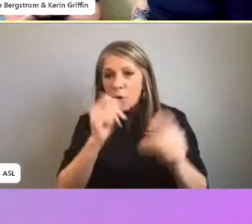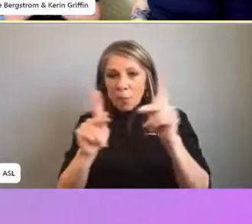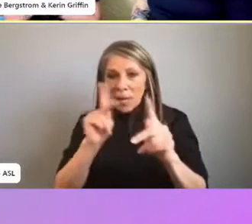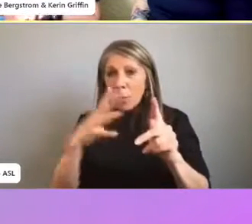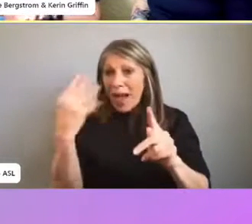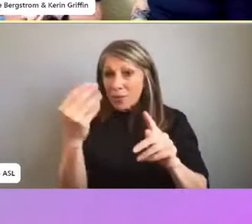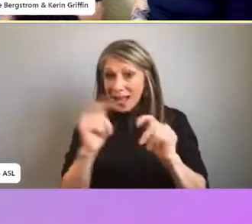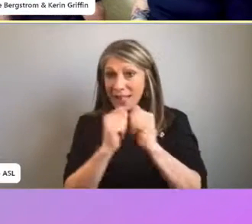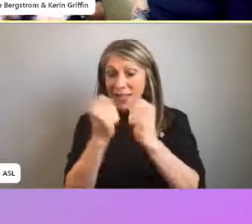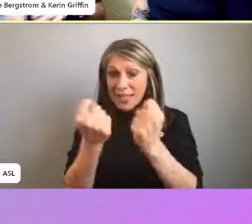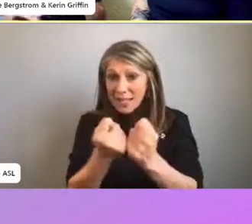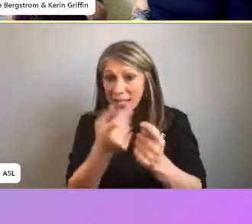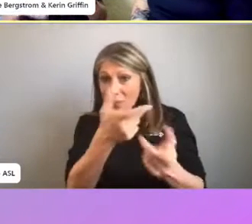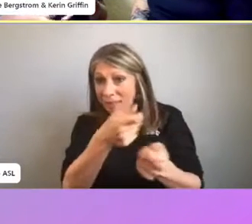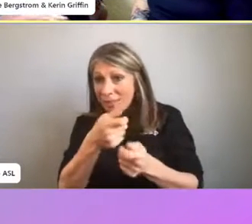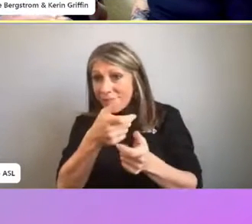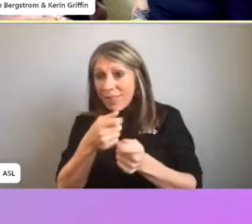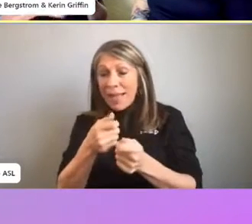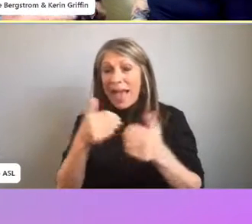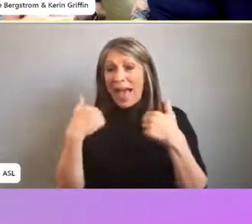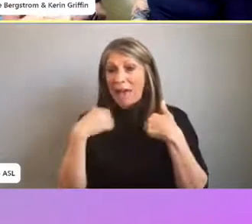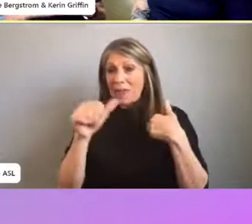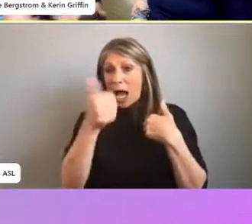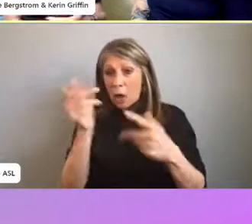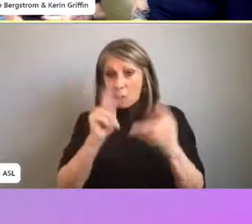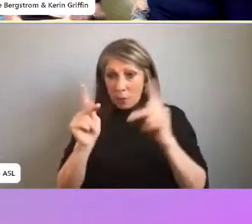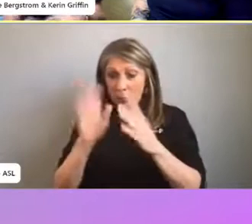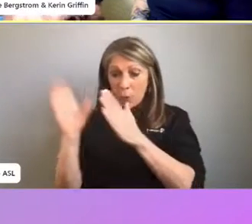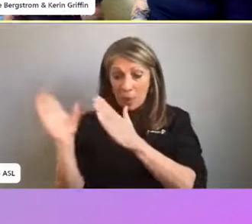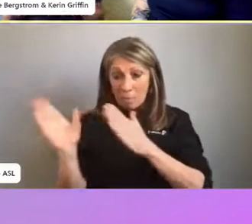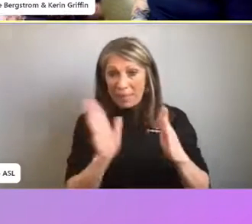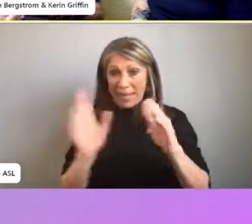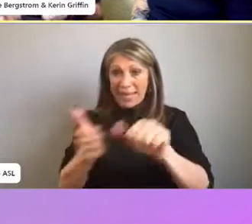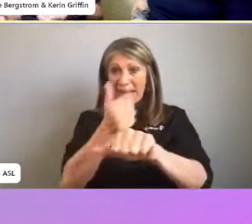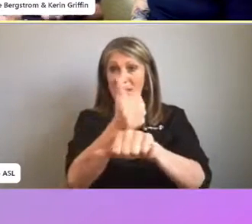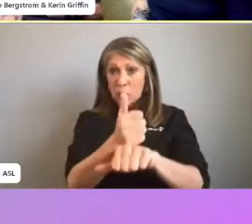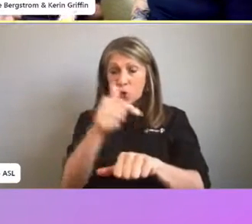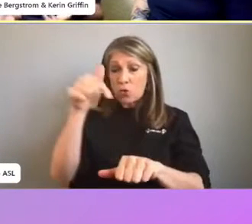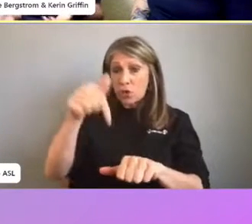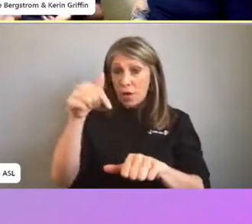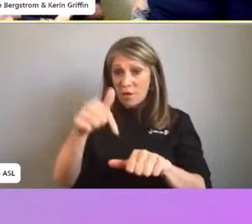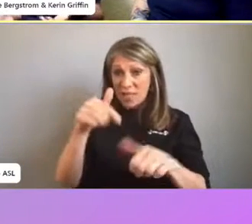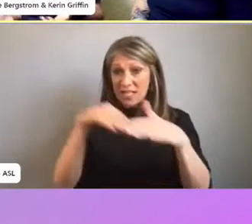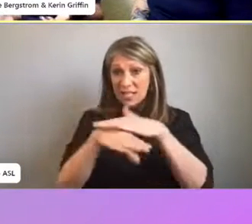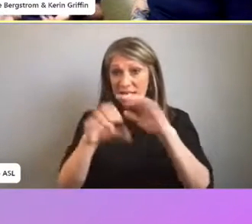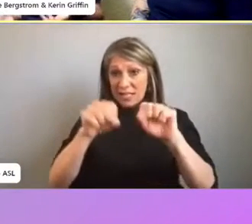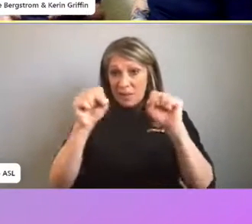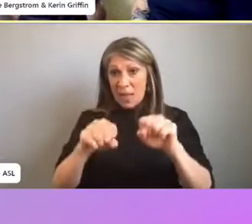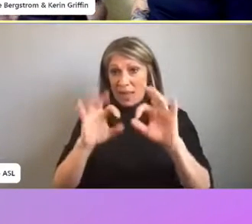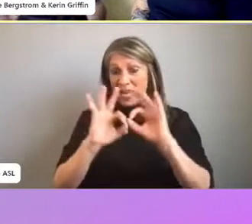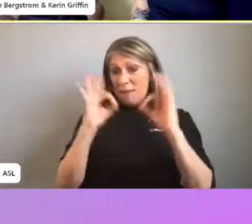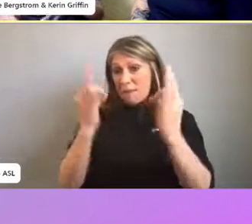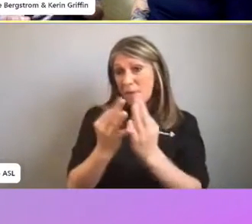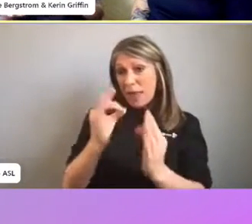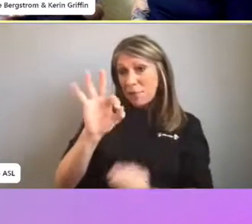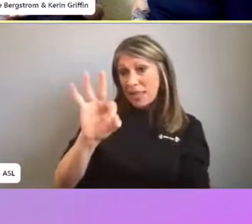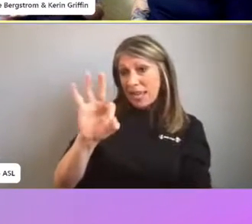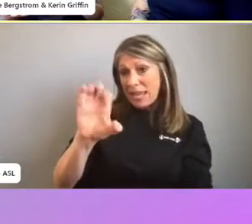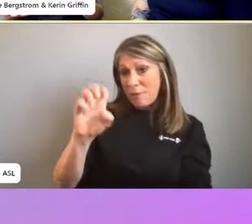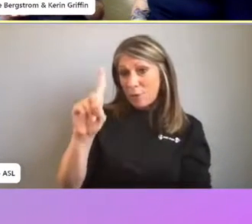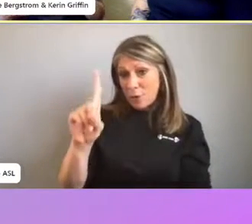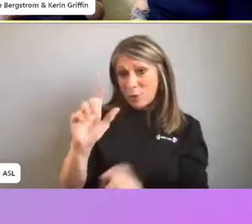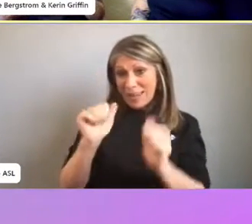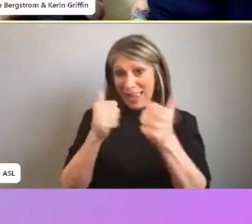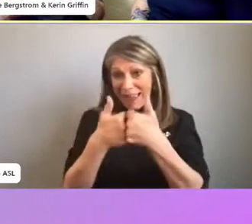team. And so having others in the planning and execution of this accessibility family feud, it